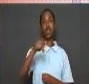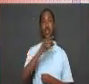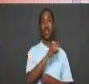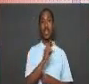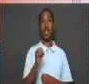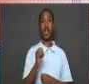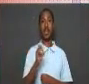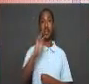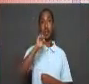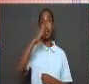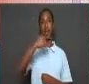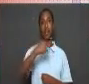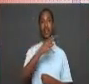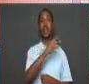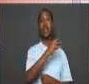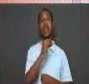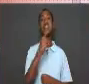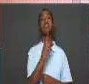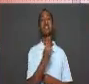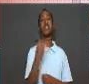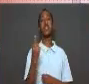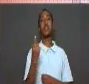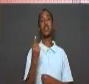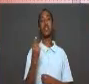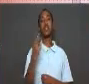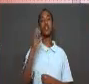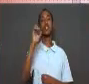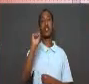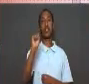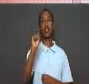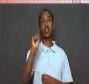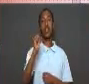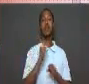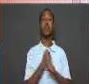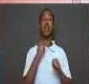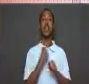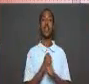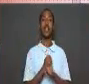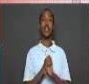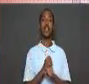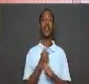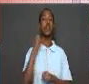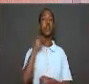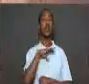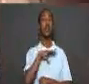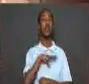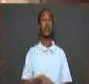and manganese, and some traces of sulfur, making it impure.